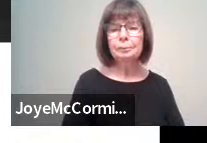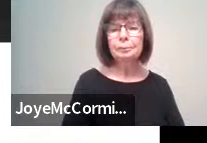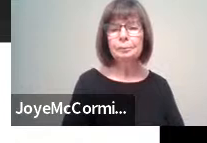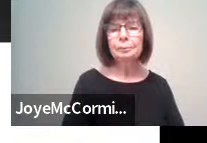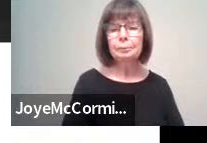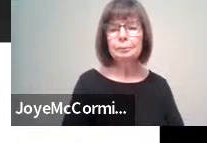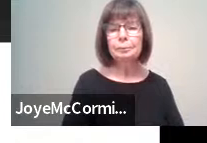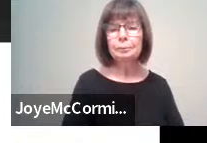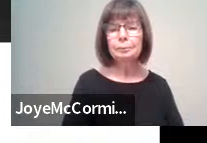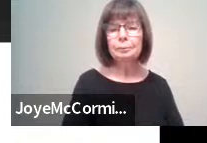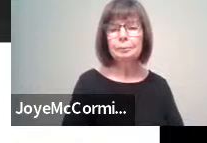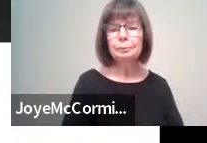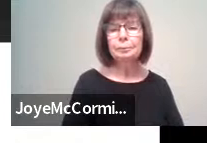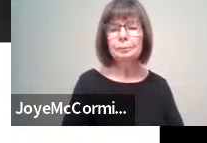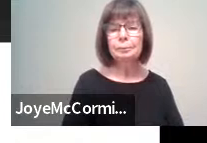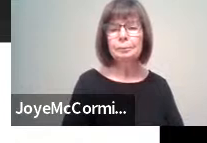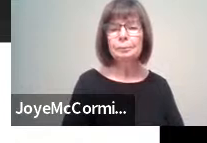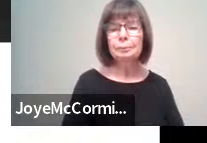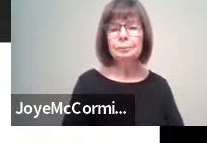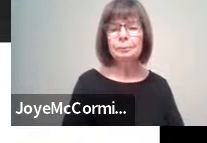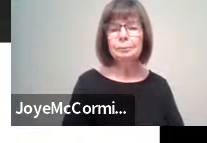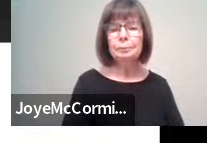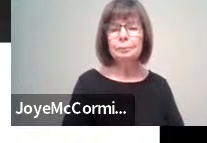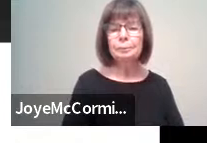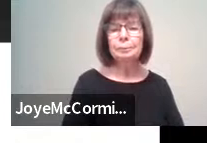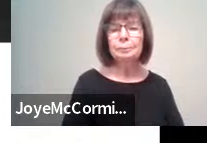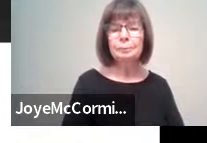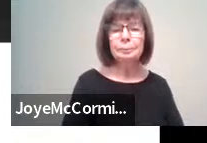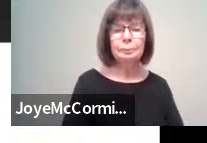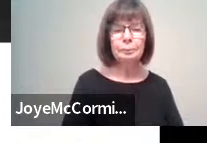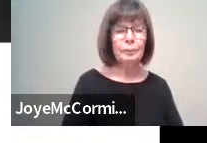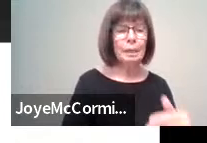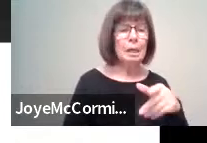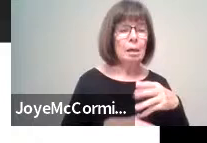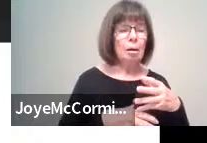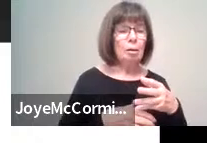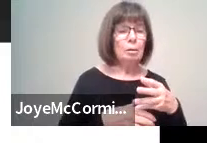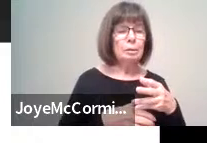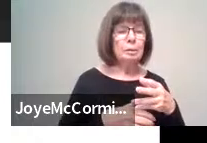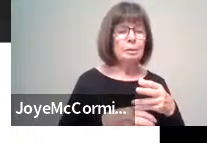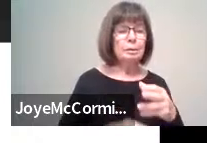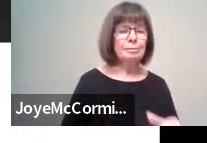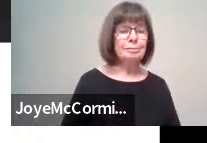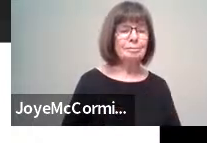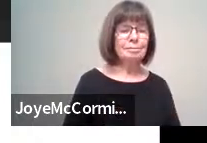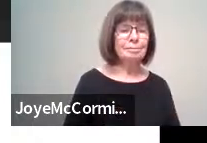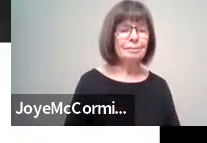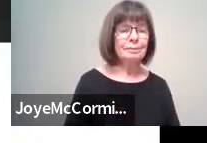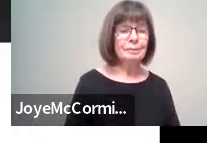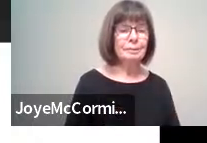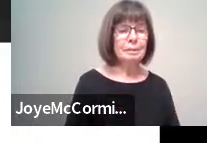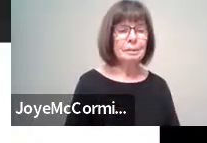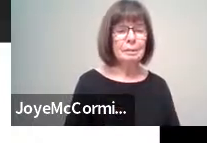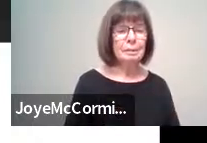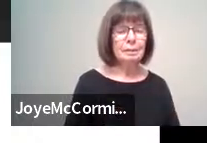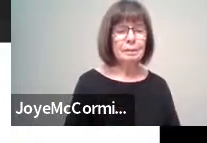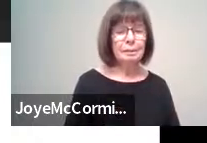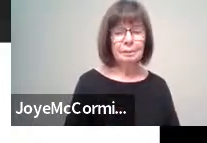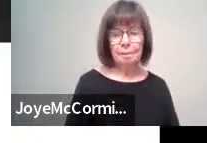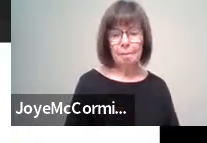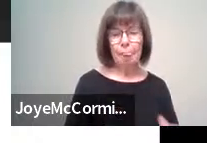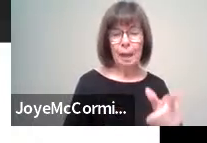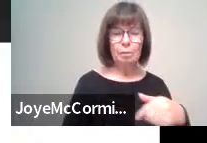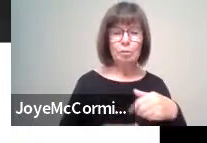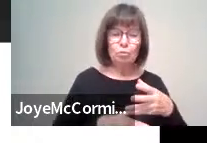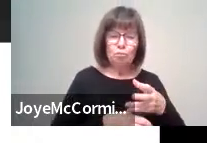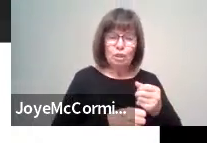So just a brief summary of where we are with the data, and then I have a policy update as well. Here